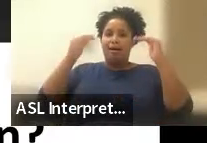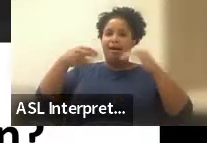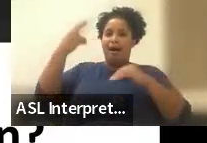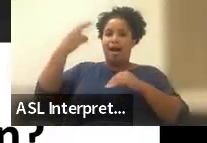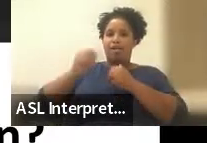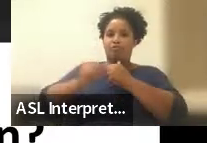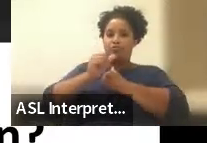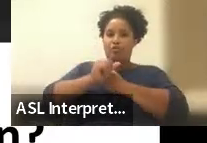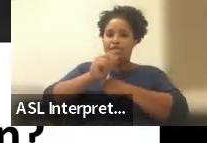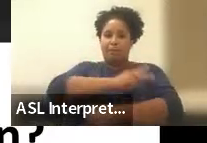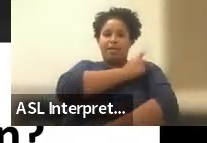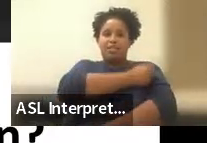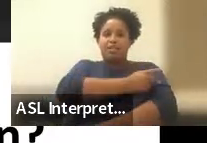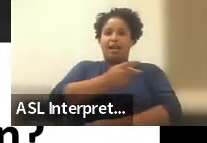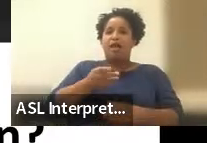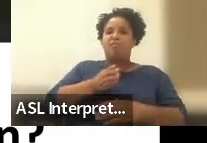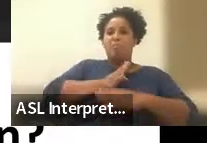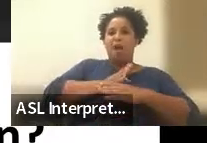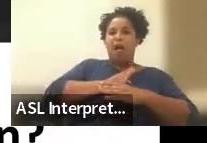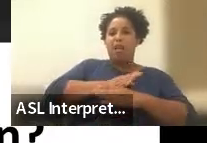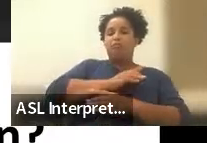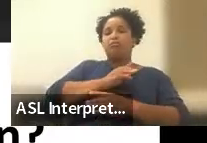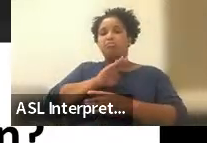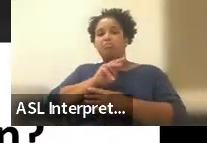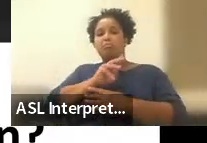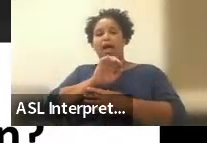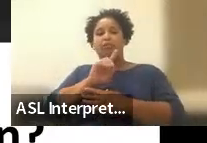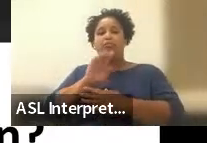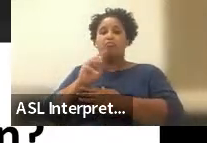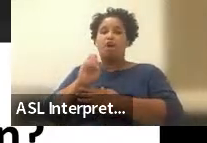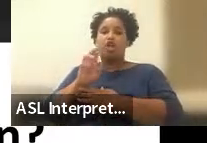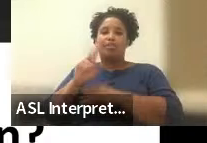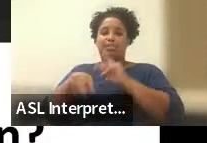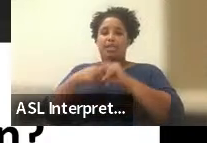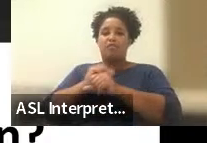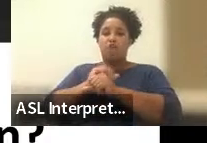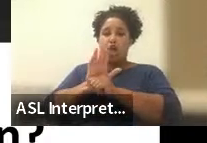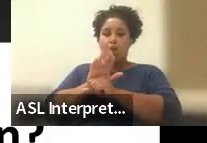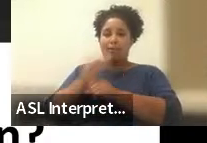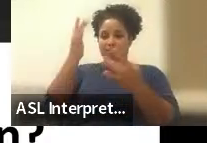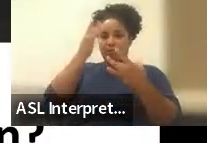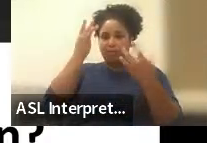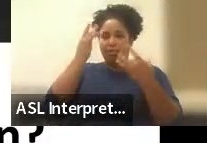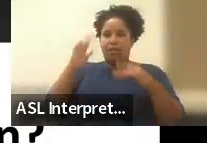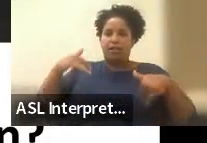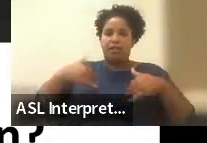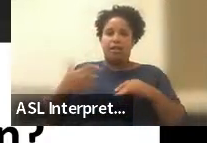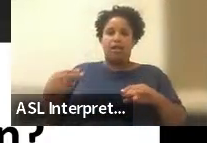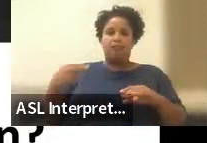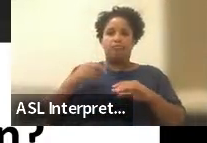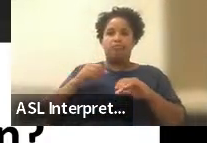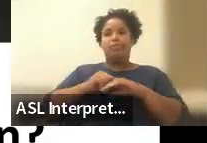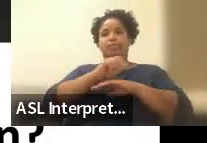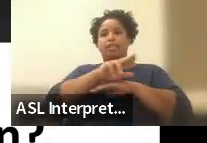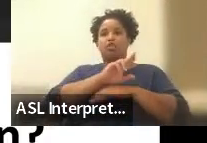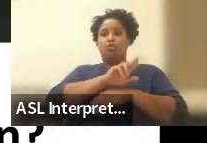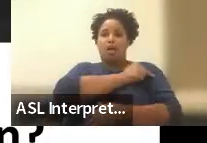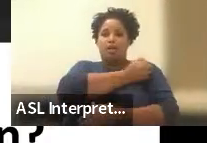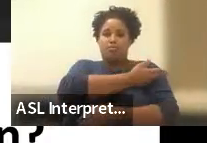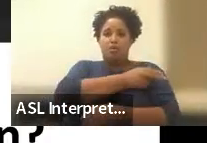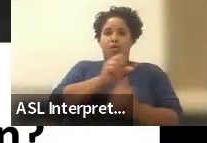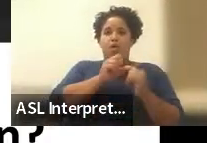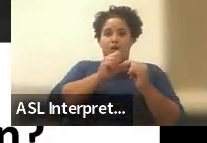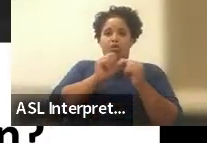have mild to moderate COVID-19 illness, who are not yet hospitalized, and those who have ongoing risk of exposure